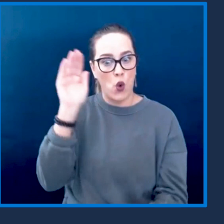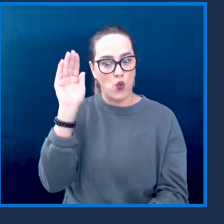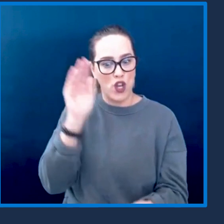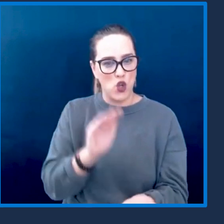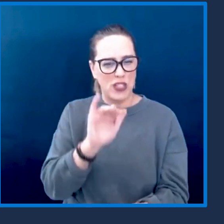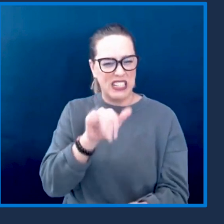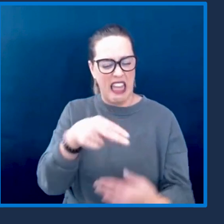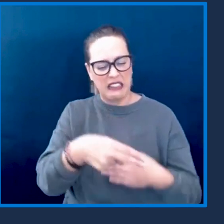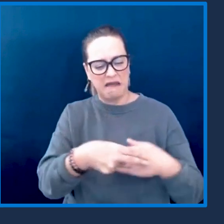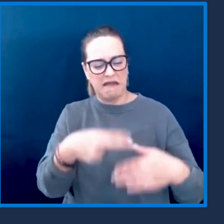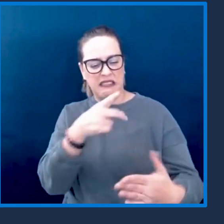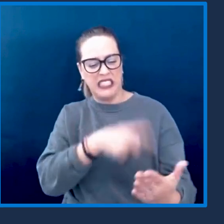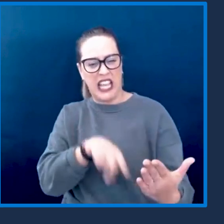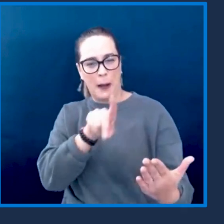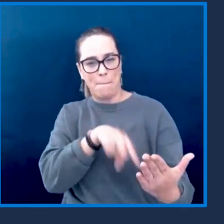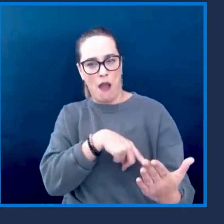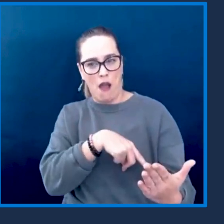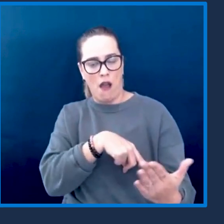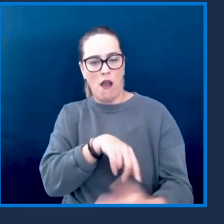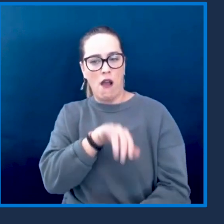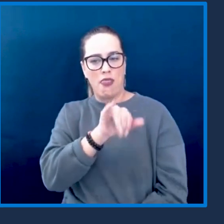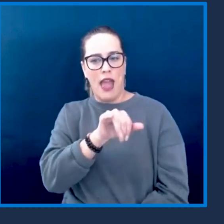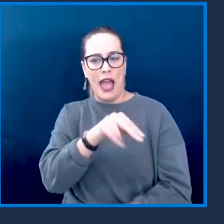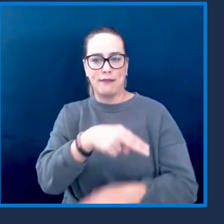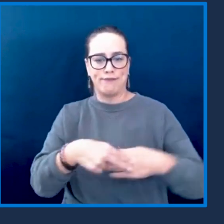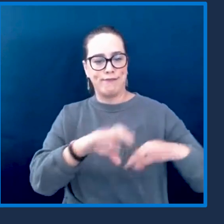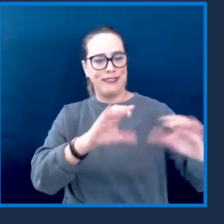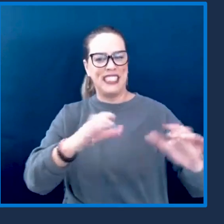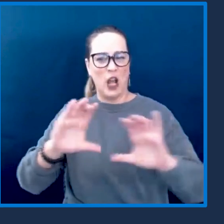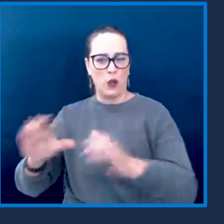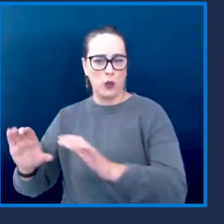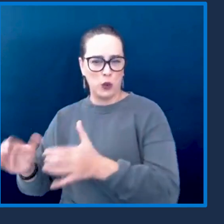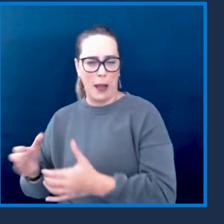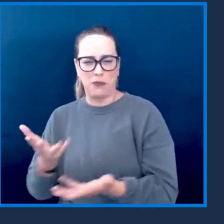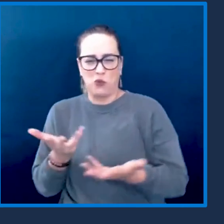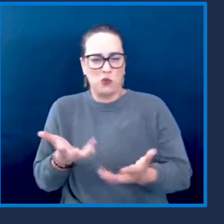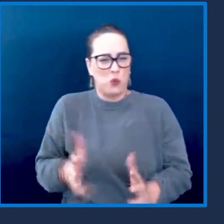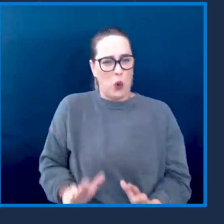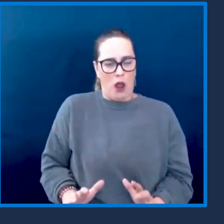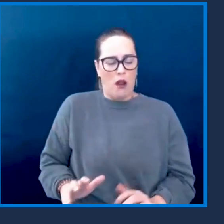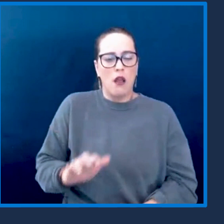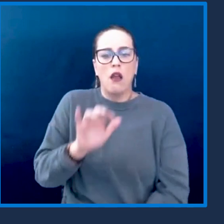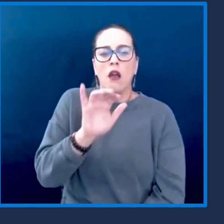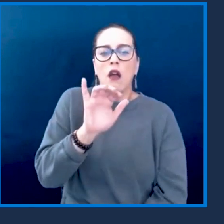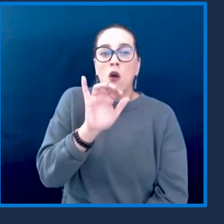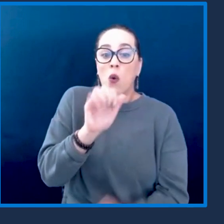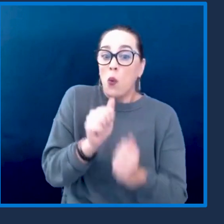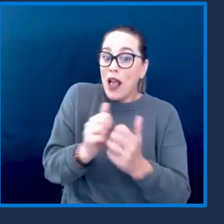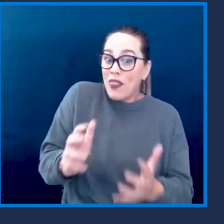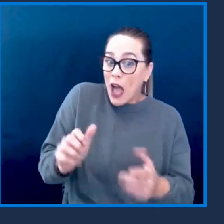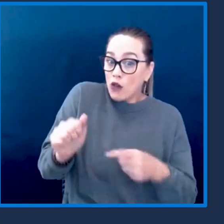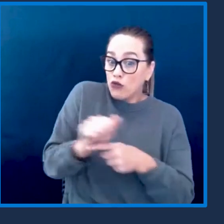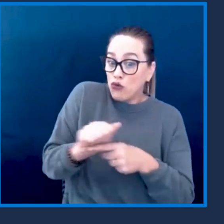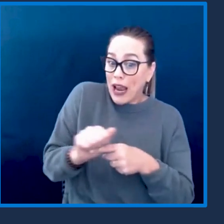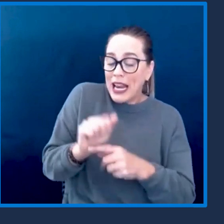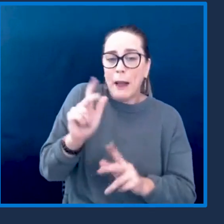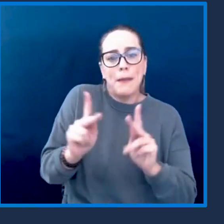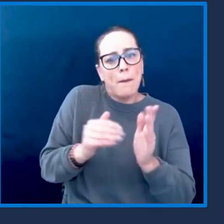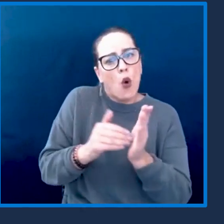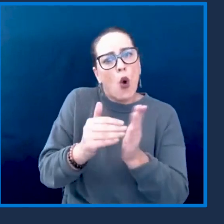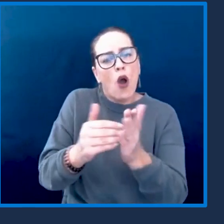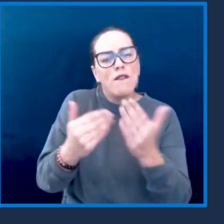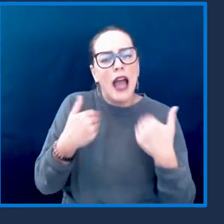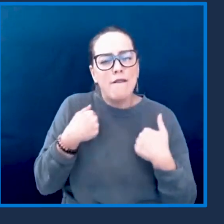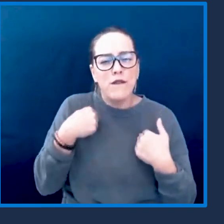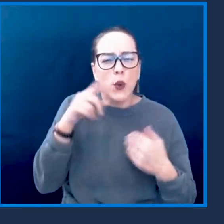dispels stereotypes. So without training, people often have unanswered questions or ideas about what